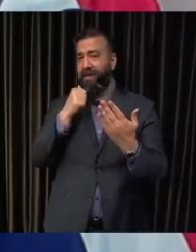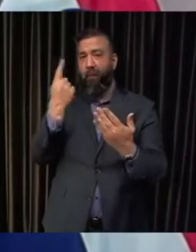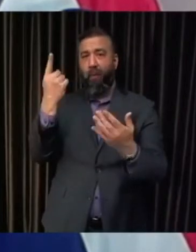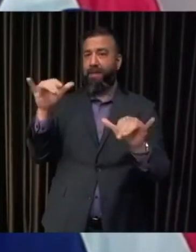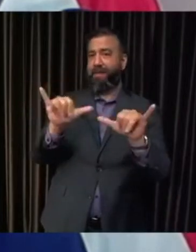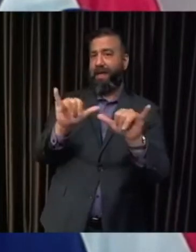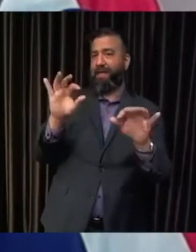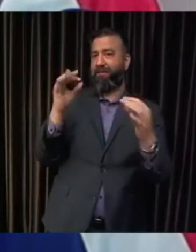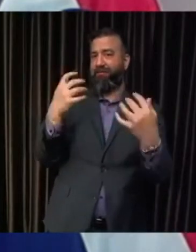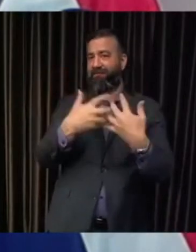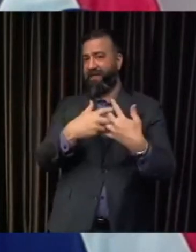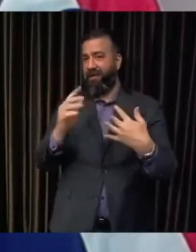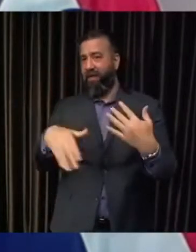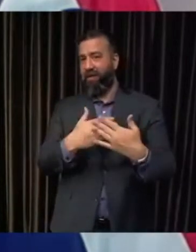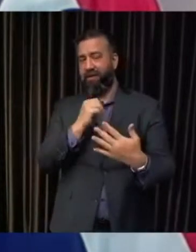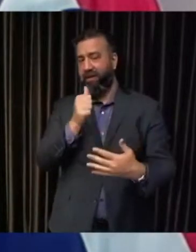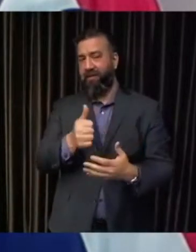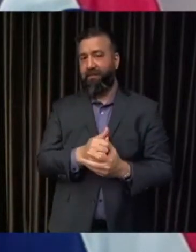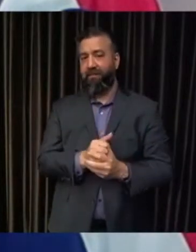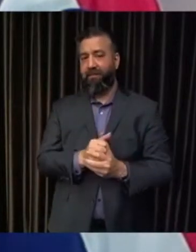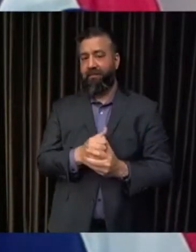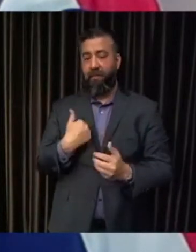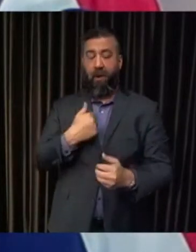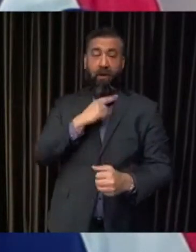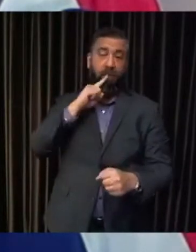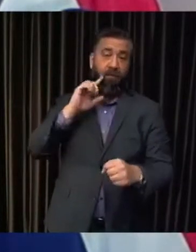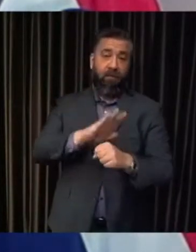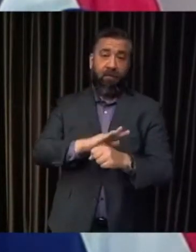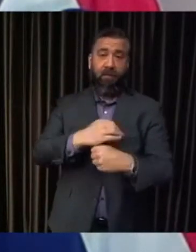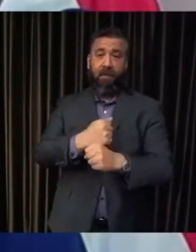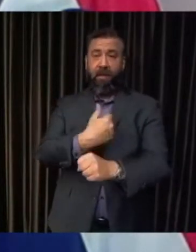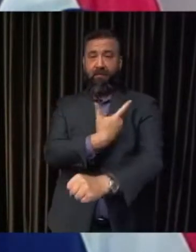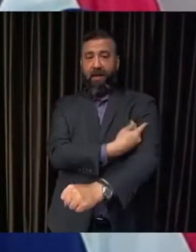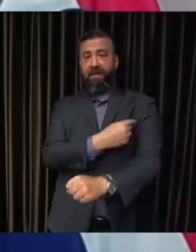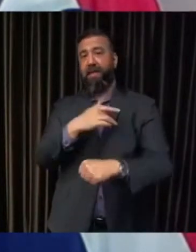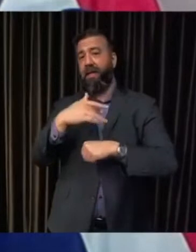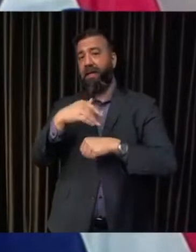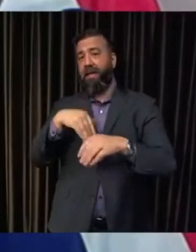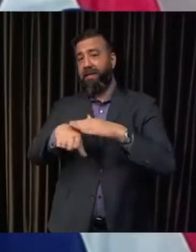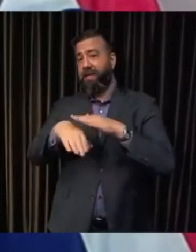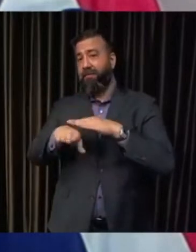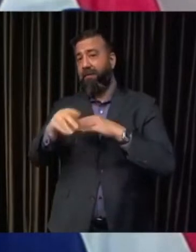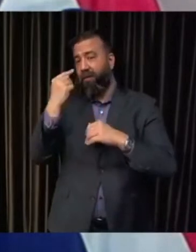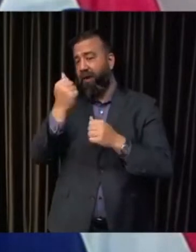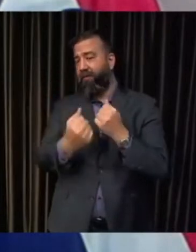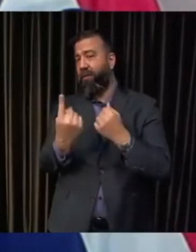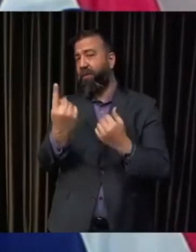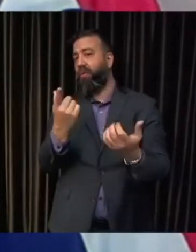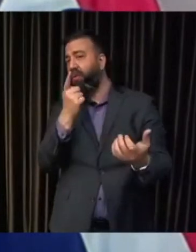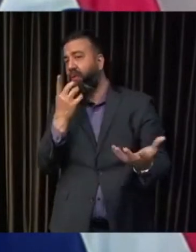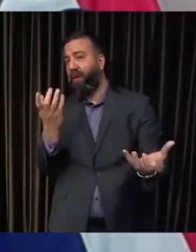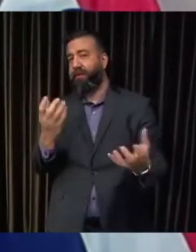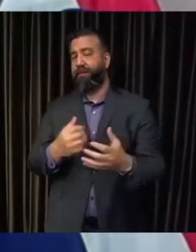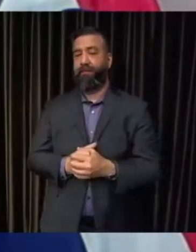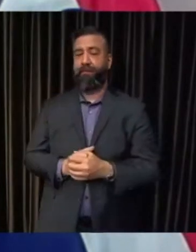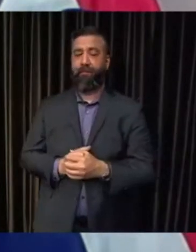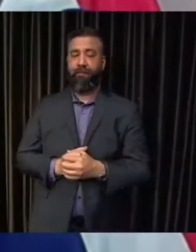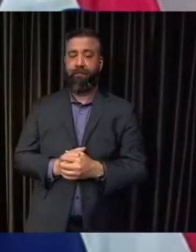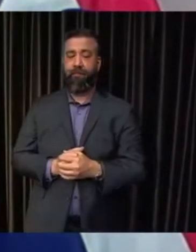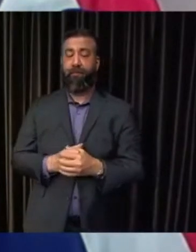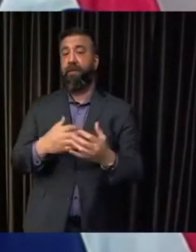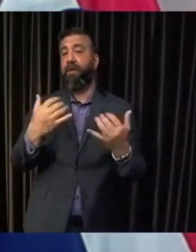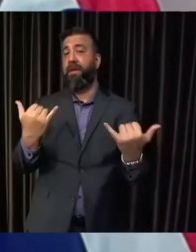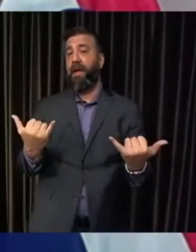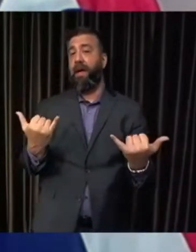one-size-fits-all process. Our commitment is to make the vaccine accessible to everyone who wants one. Today, I'd like